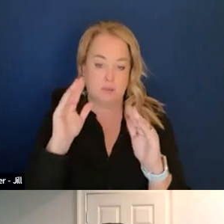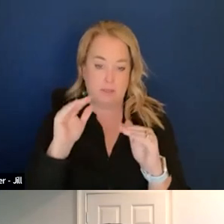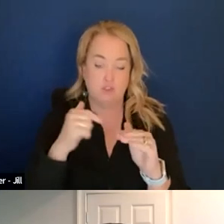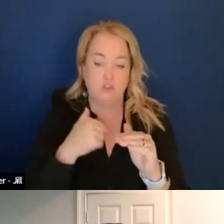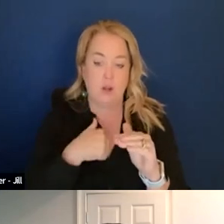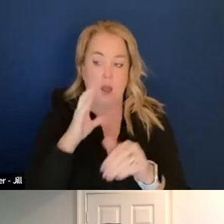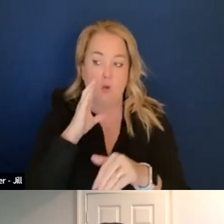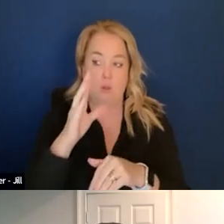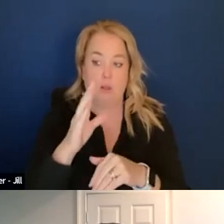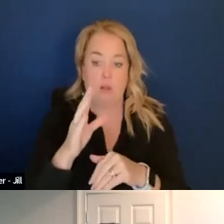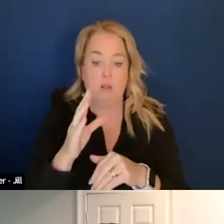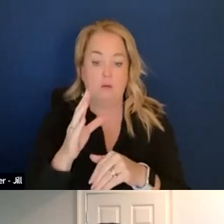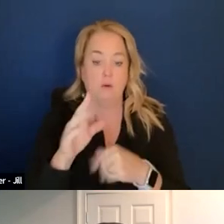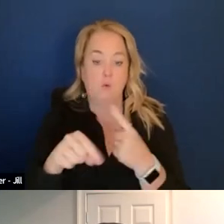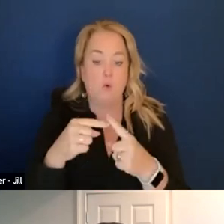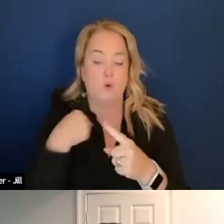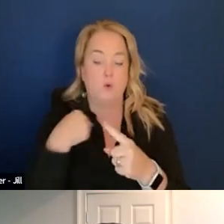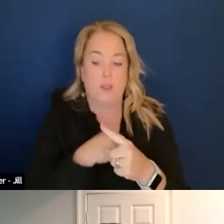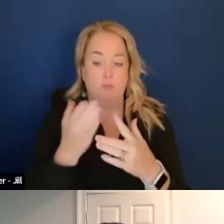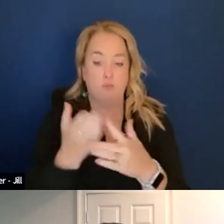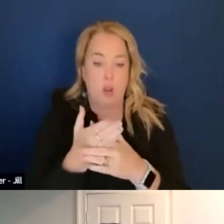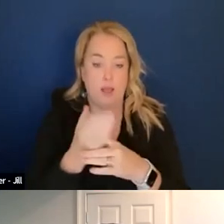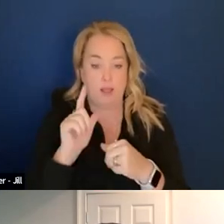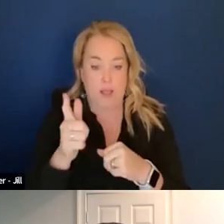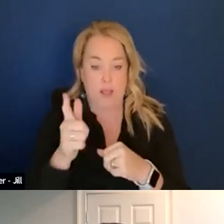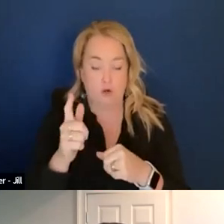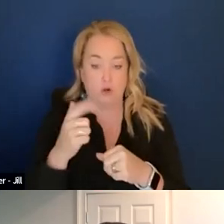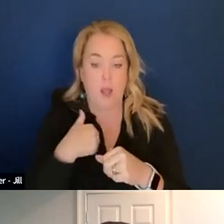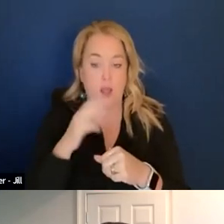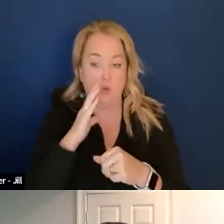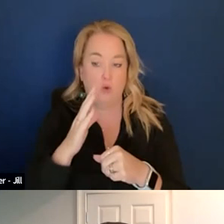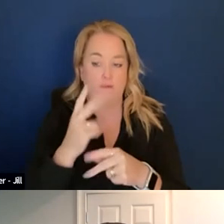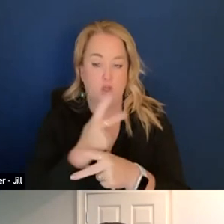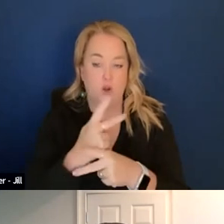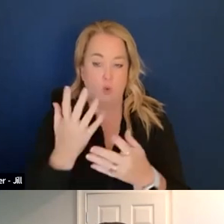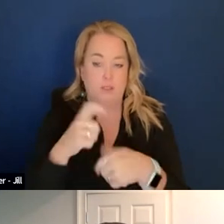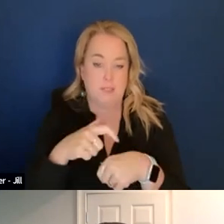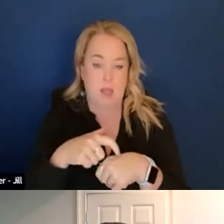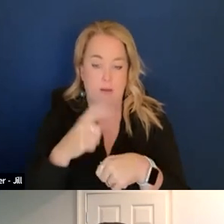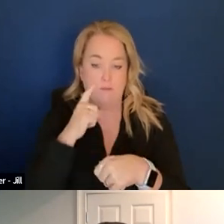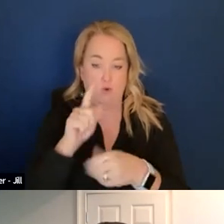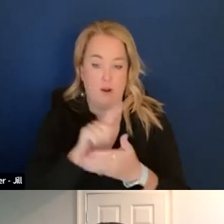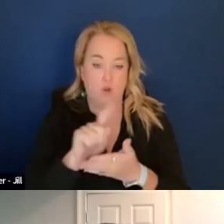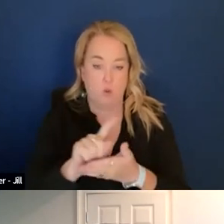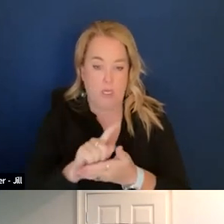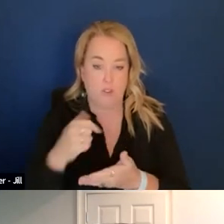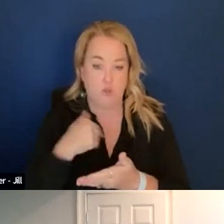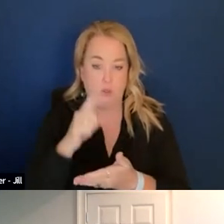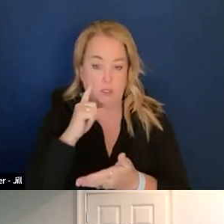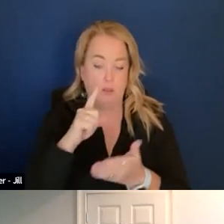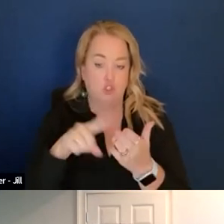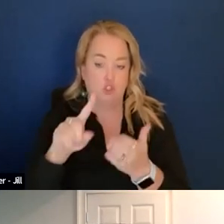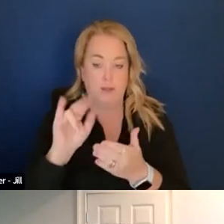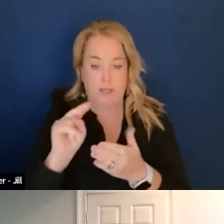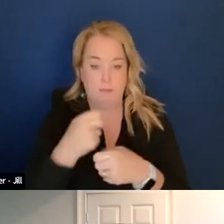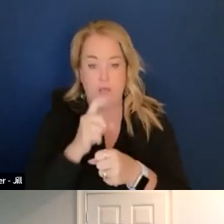maybe when we break later, we can figure out what time the task groups are available on a weekly basis. So we're at least checking in and making sure